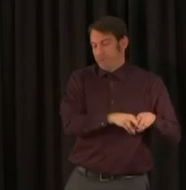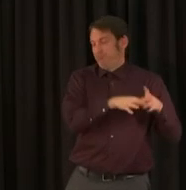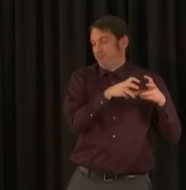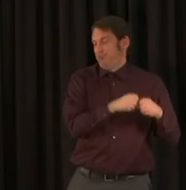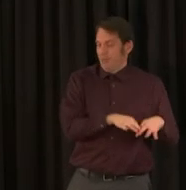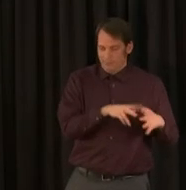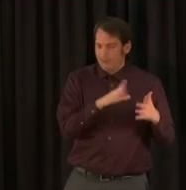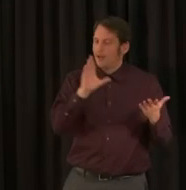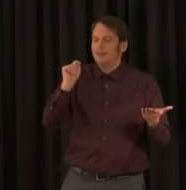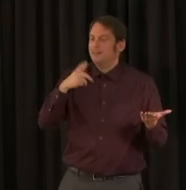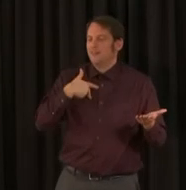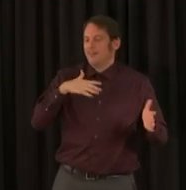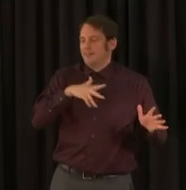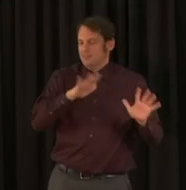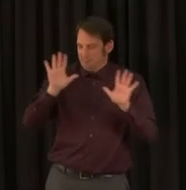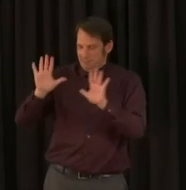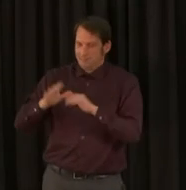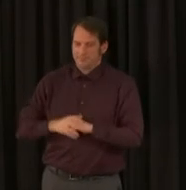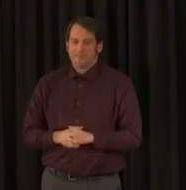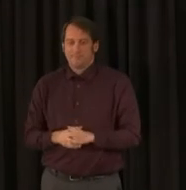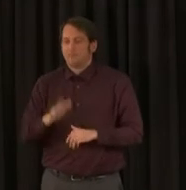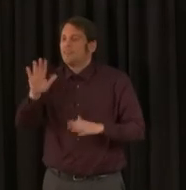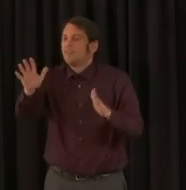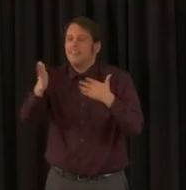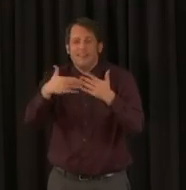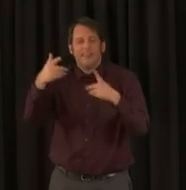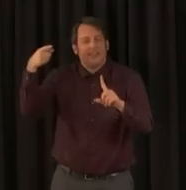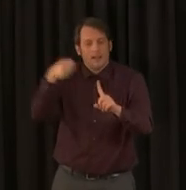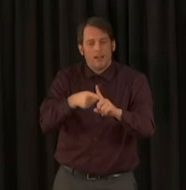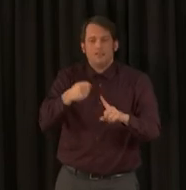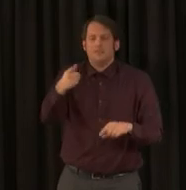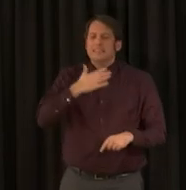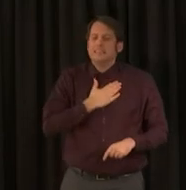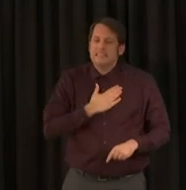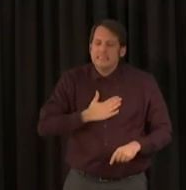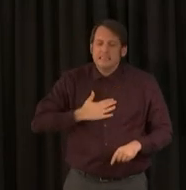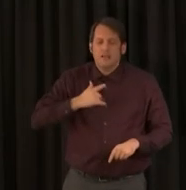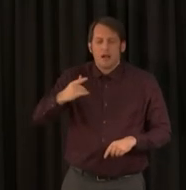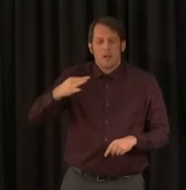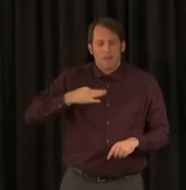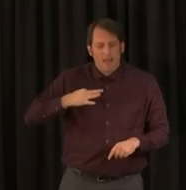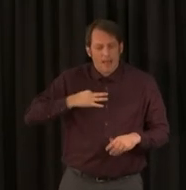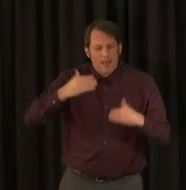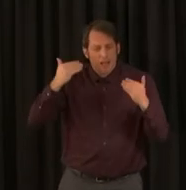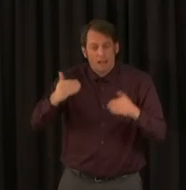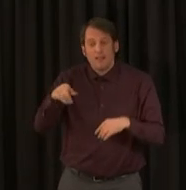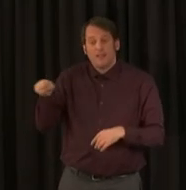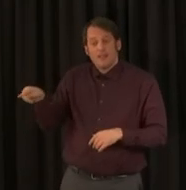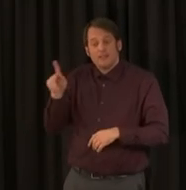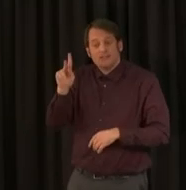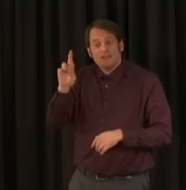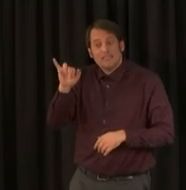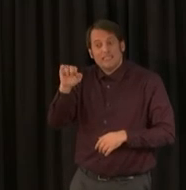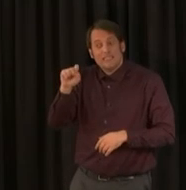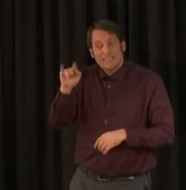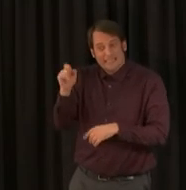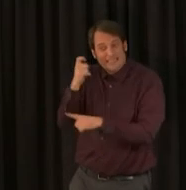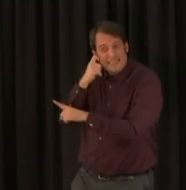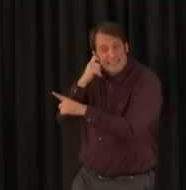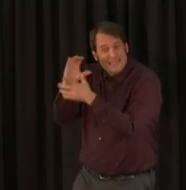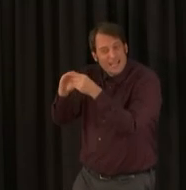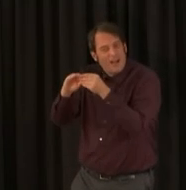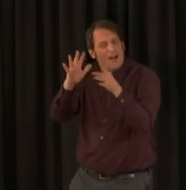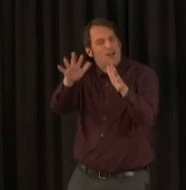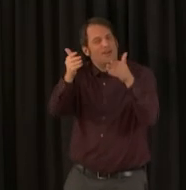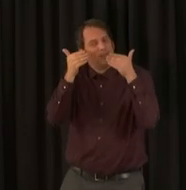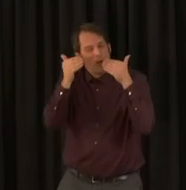encourage people to just apply, okay? Just take a deep breath. I know it can be overwhelming to fill out